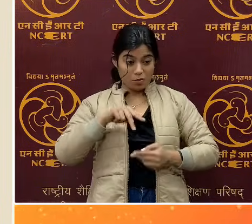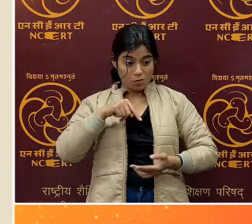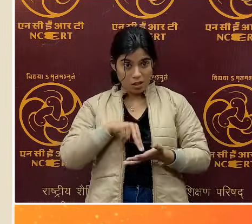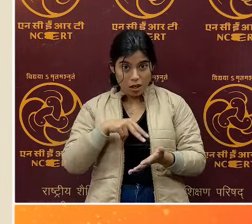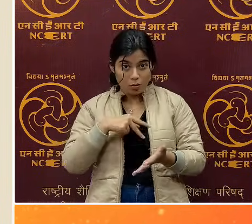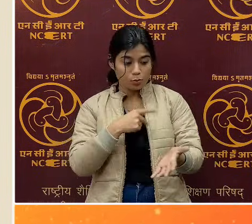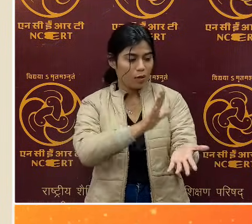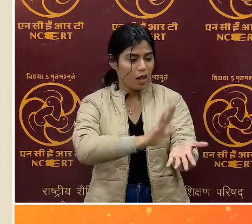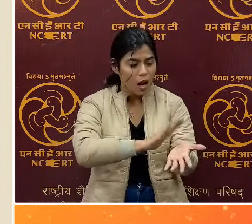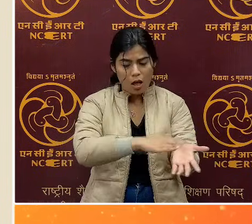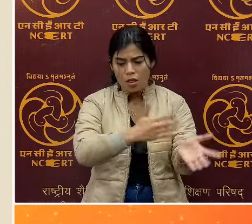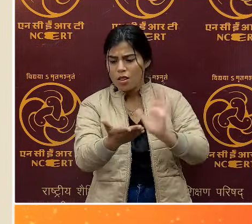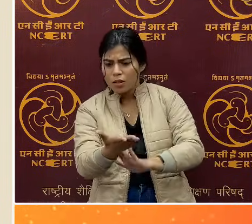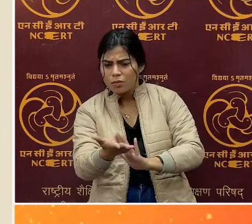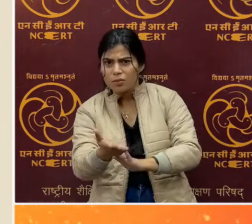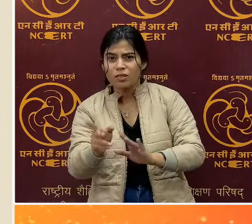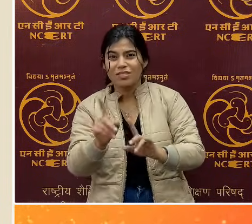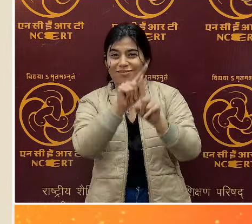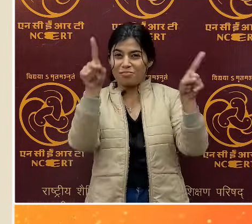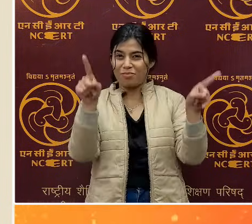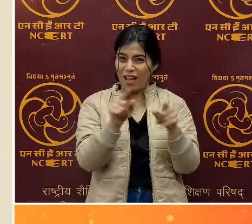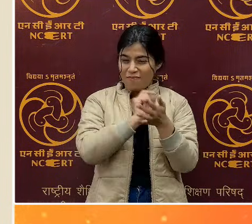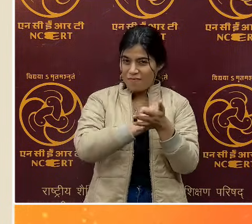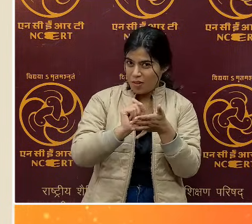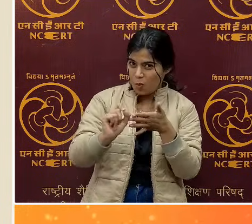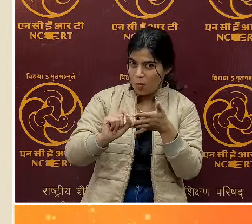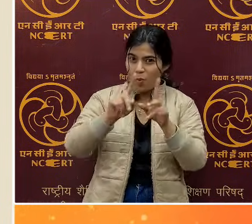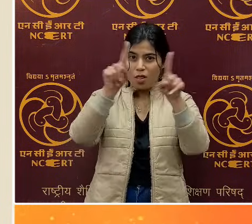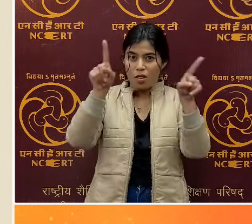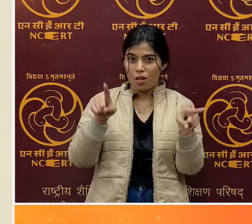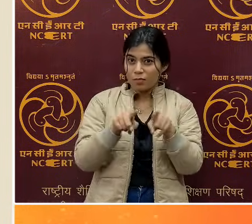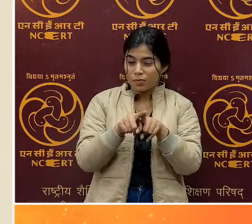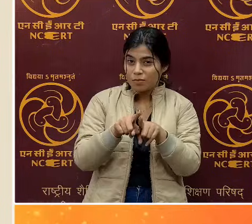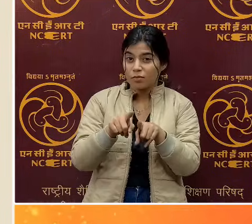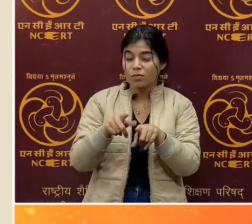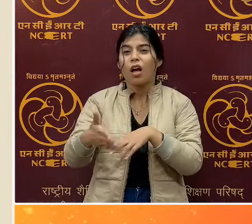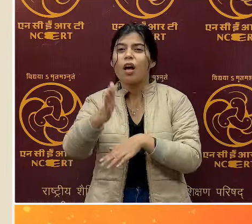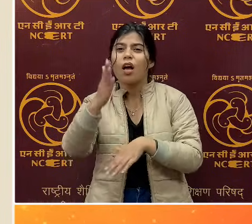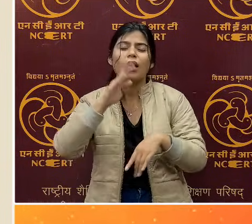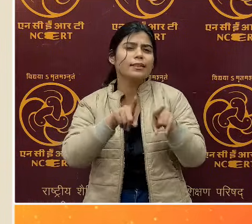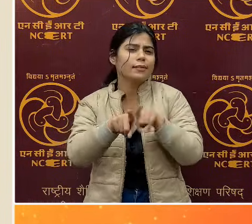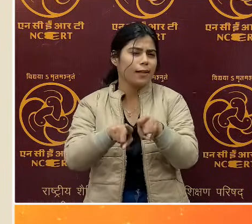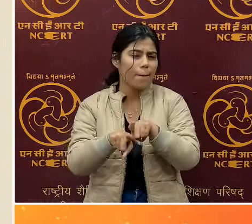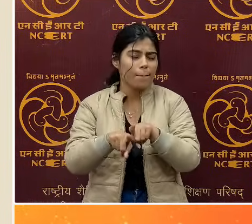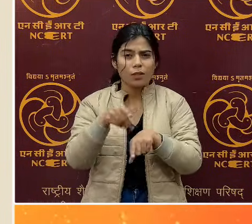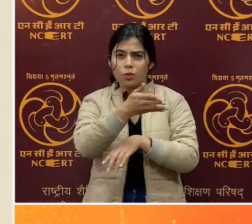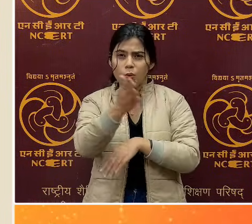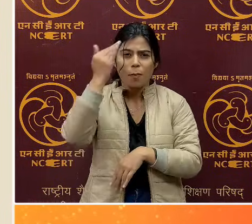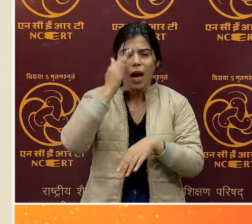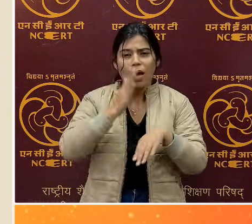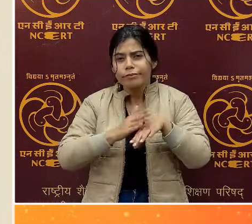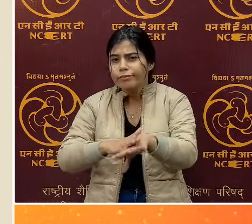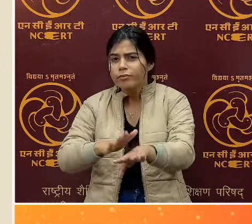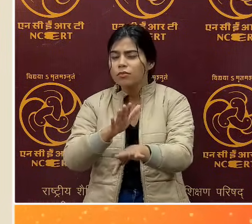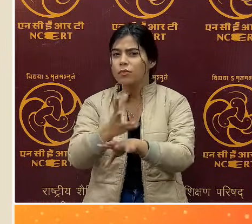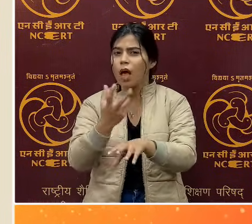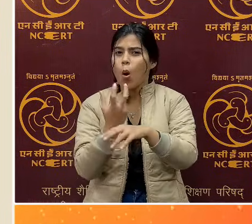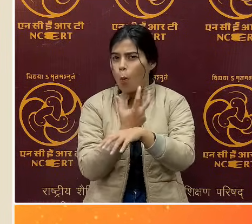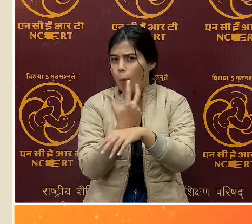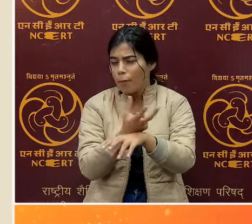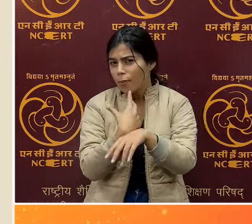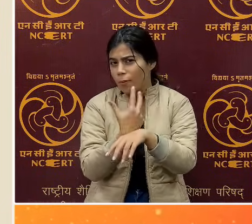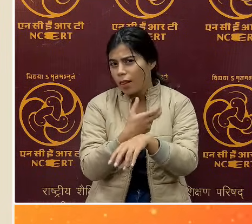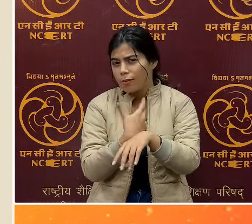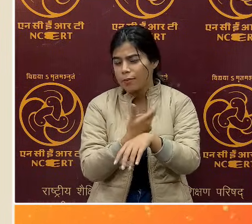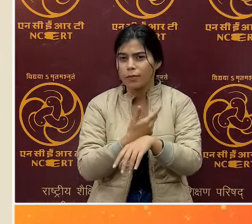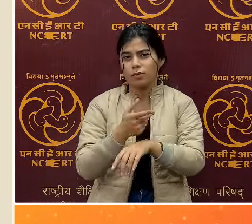right? And for the same reason, you must have noticed ambulance, it is Yes, written in its lateral